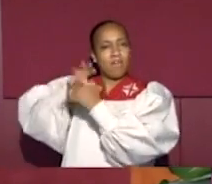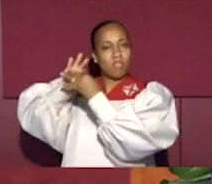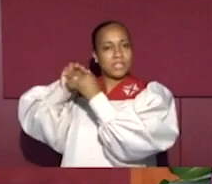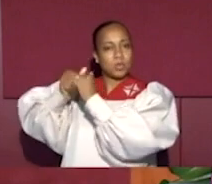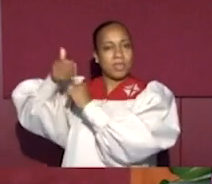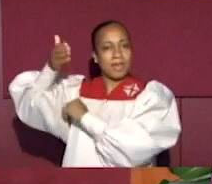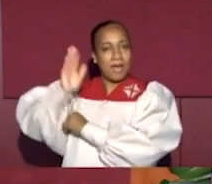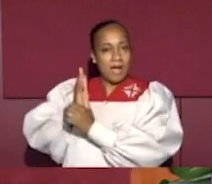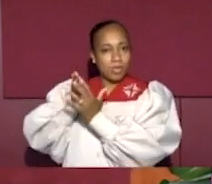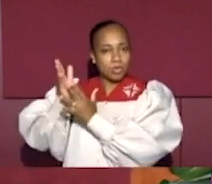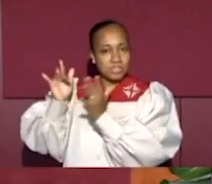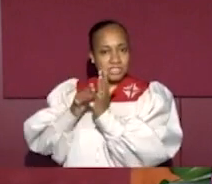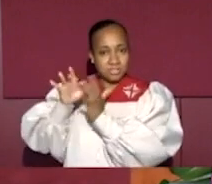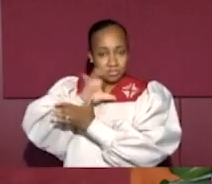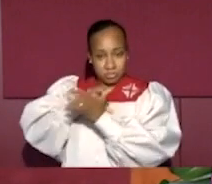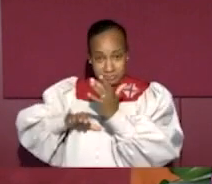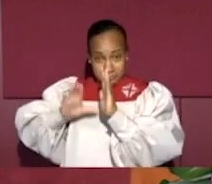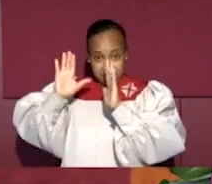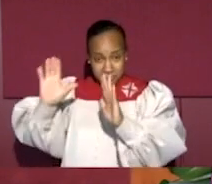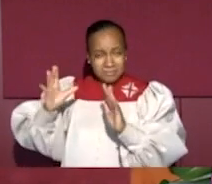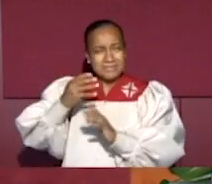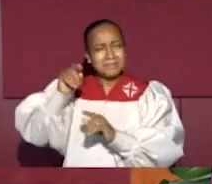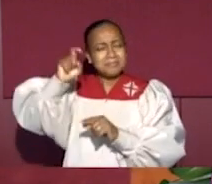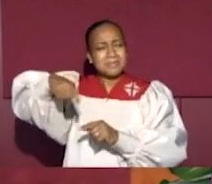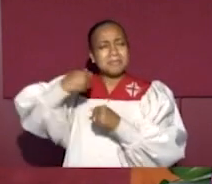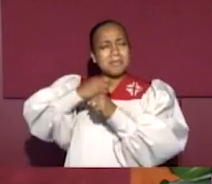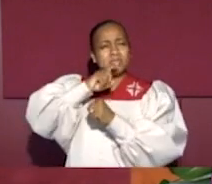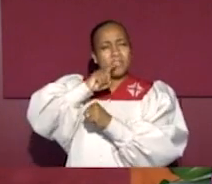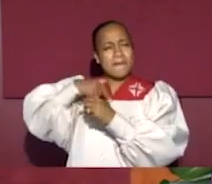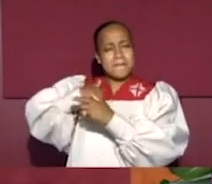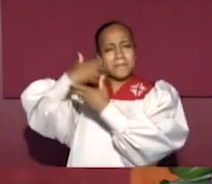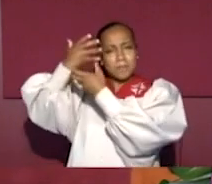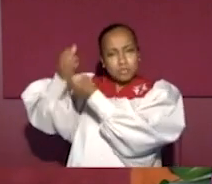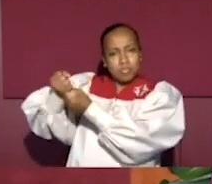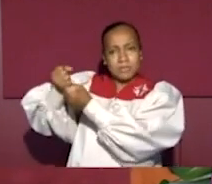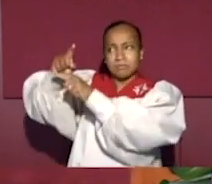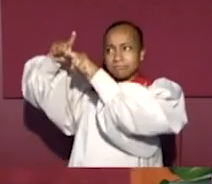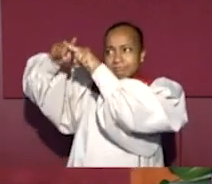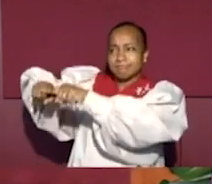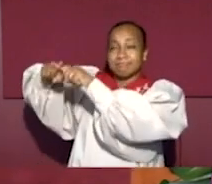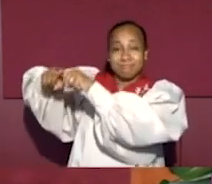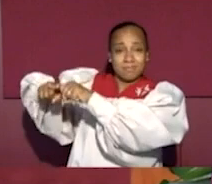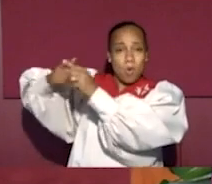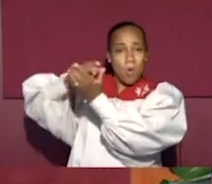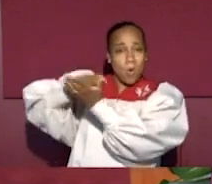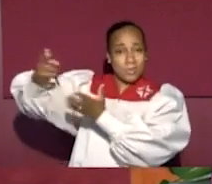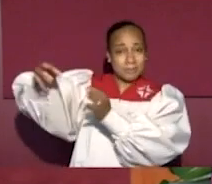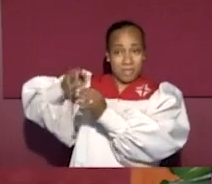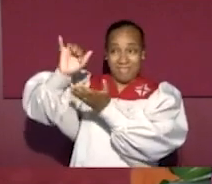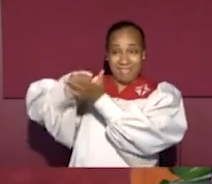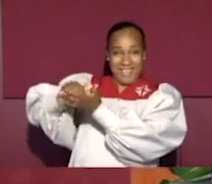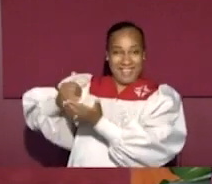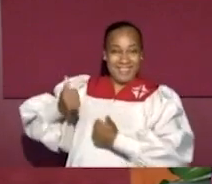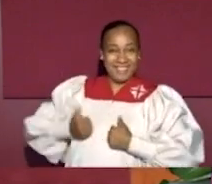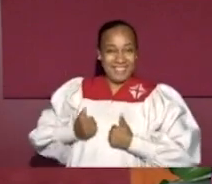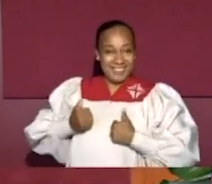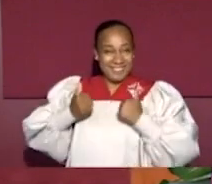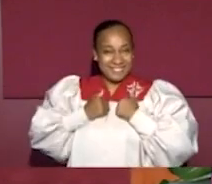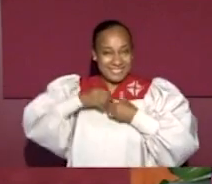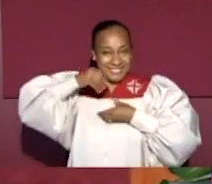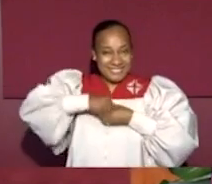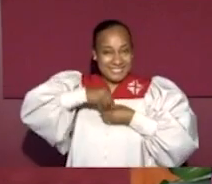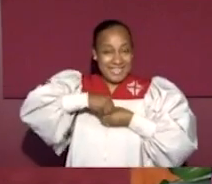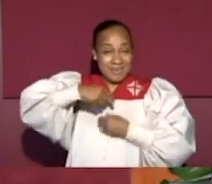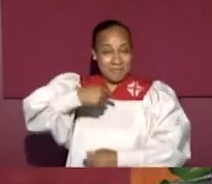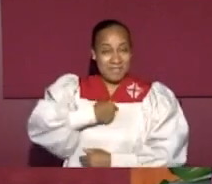Christ. And I have to make sure that I am trusting and relying on the Holy Spirit that dwells on the inside